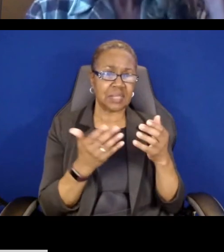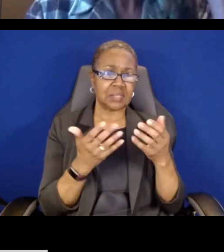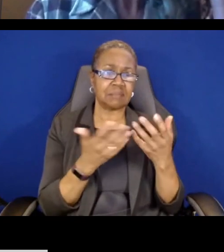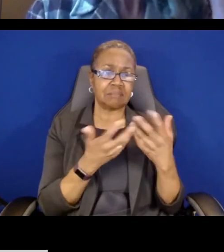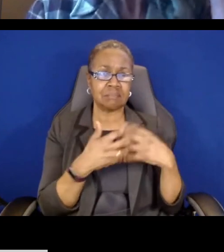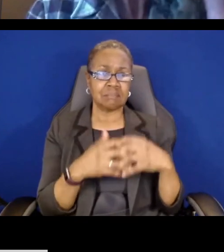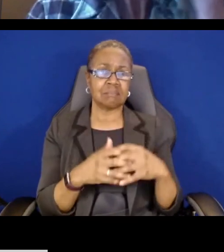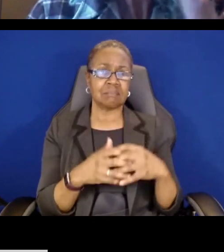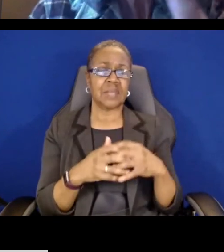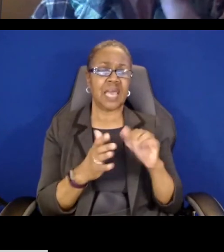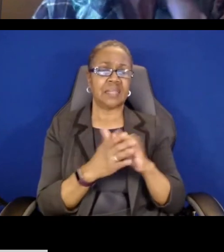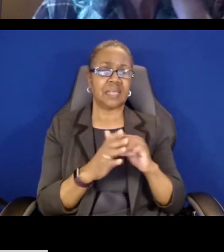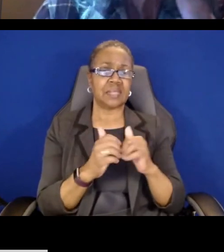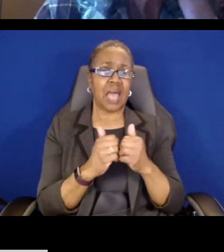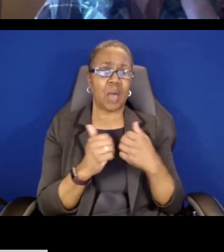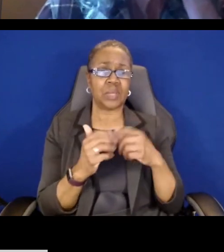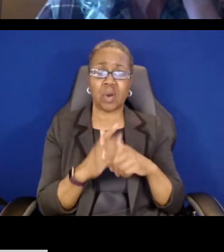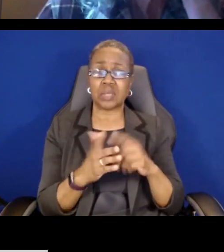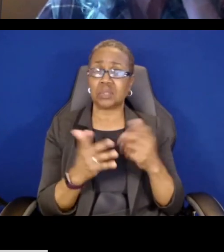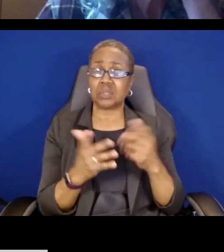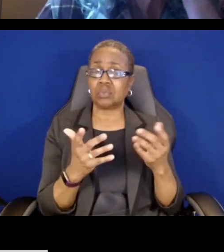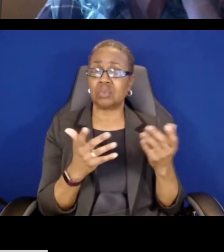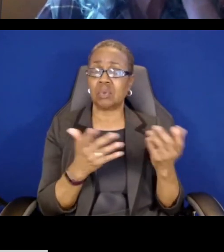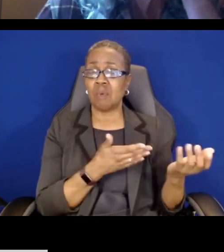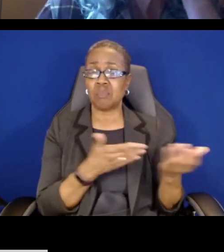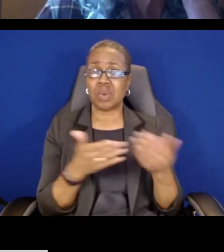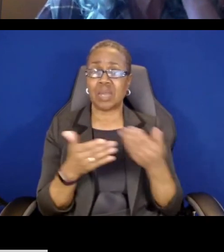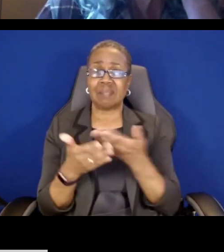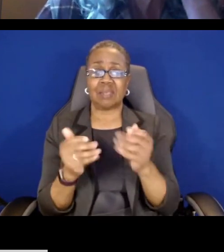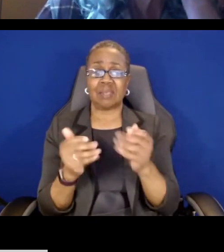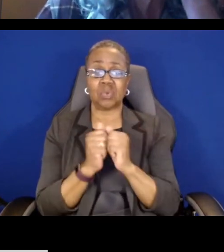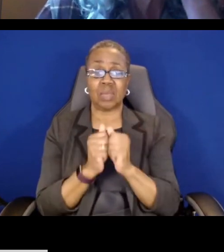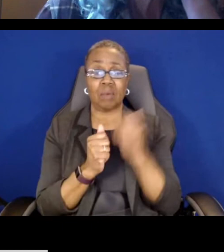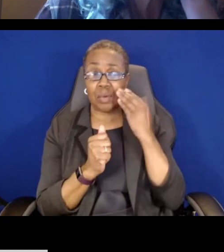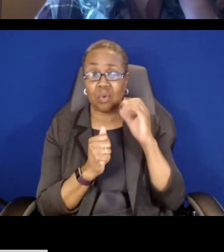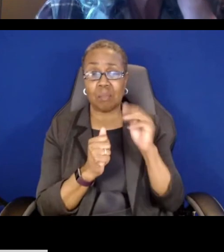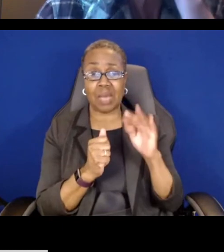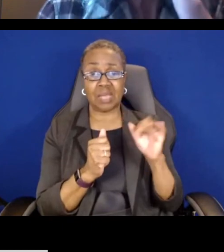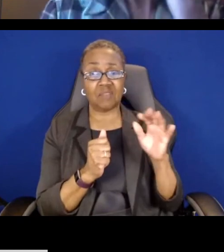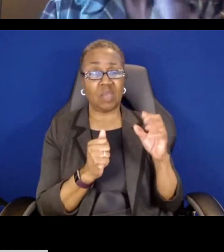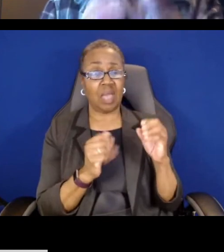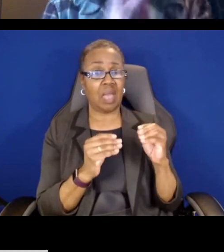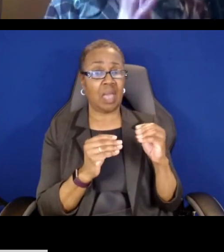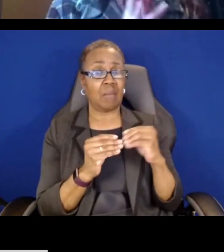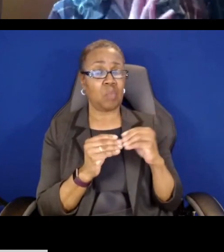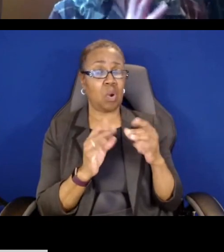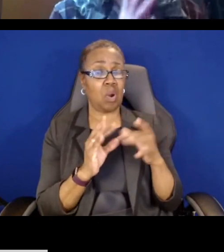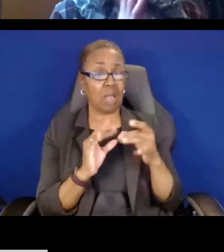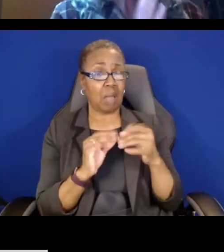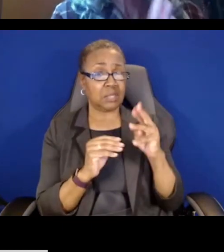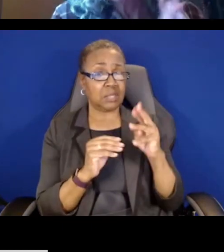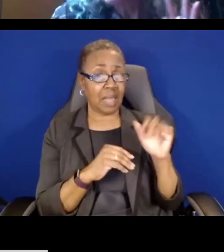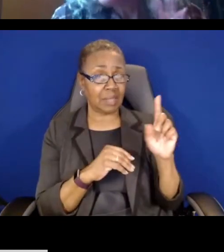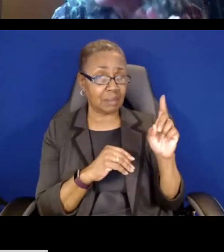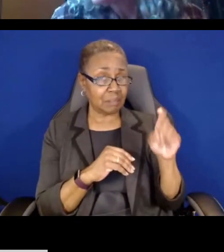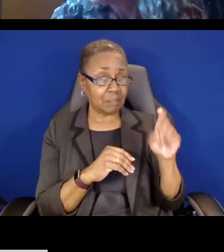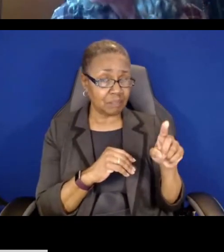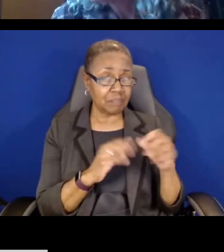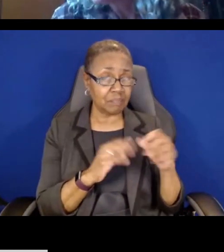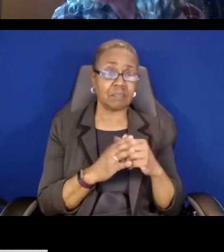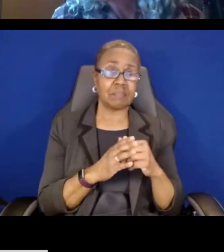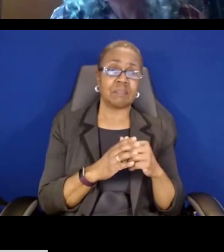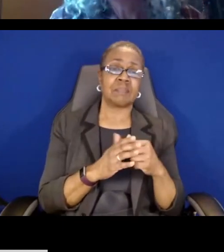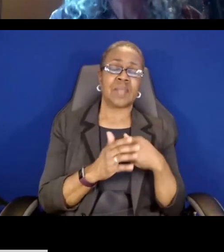how we started to put things together. And yeah, I don't know, Molly, if you want to say Anything else? Just, I'm so glad that